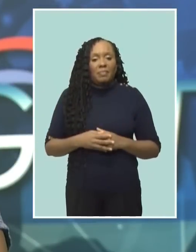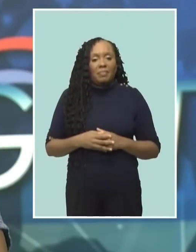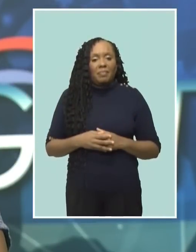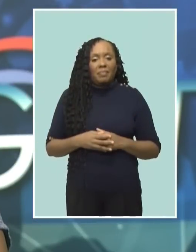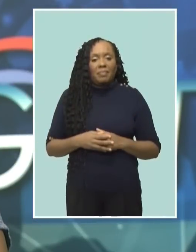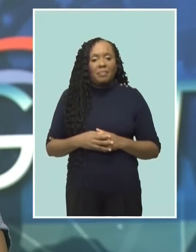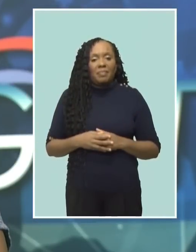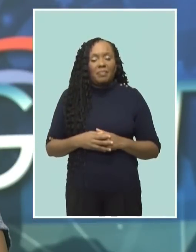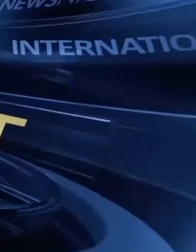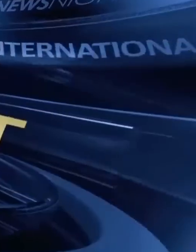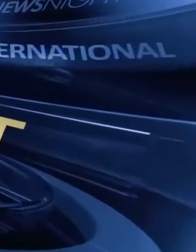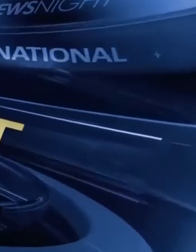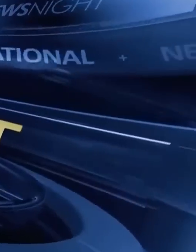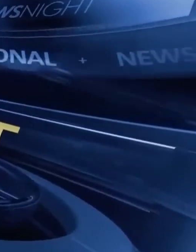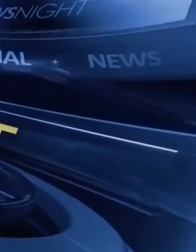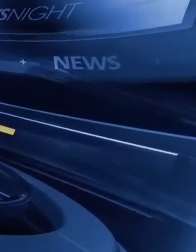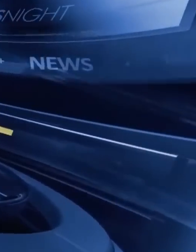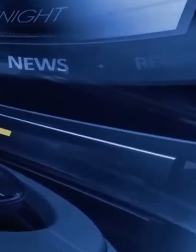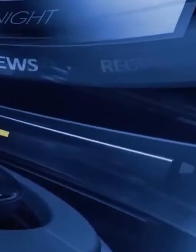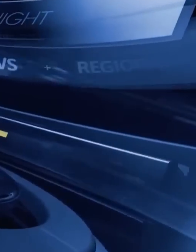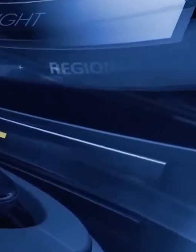attractions.